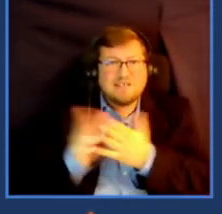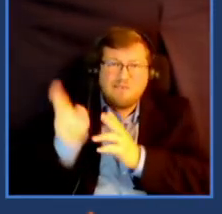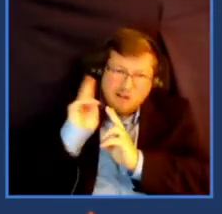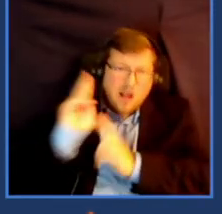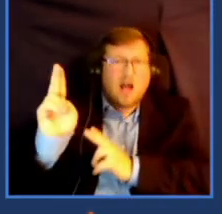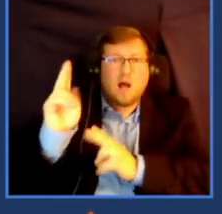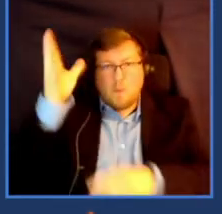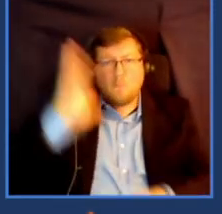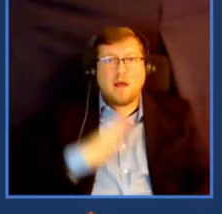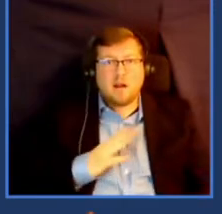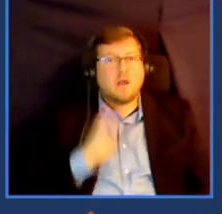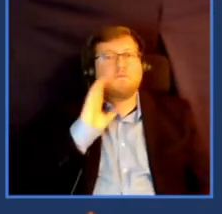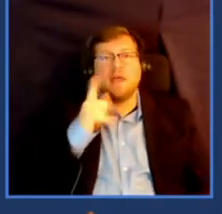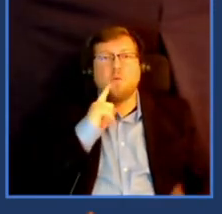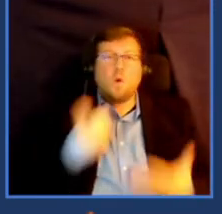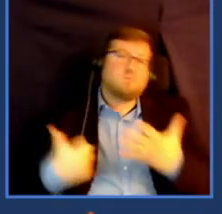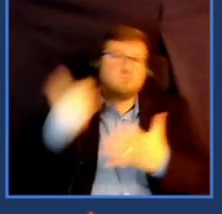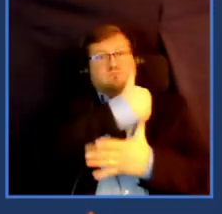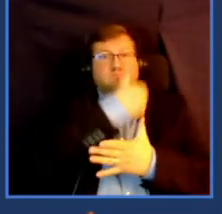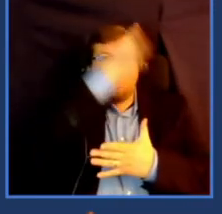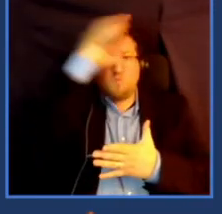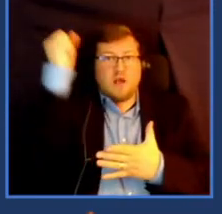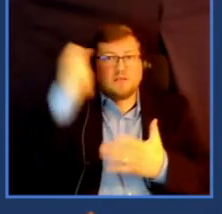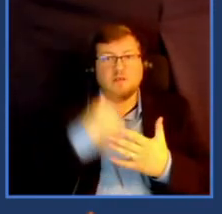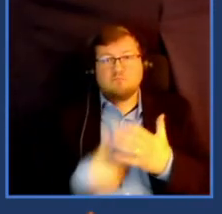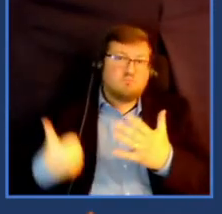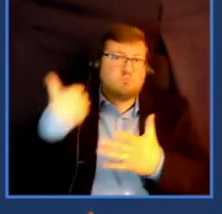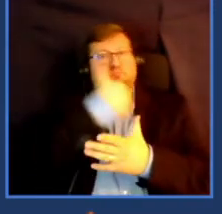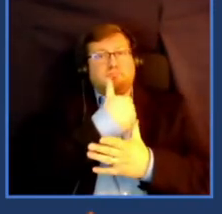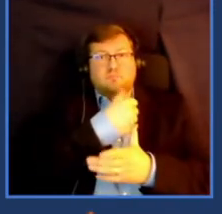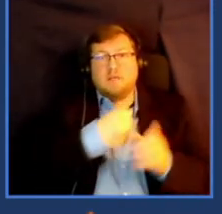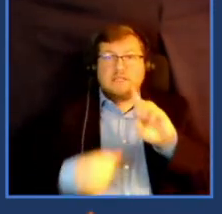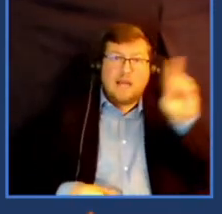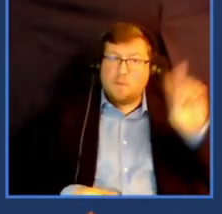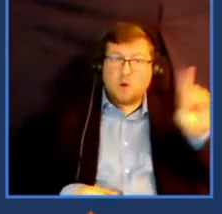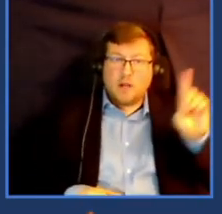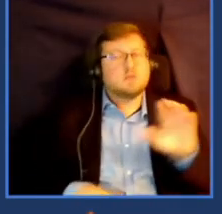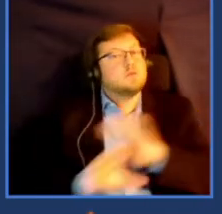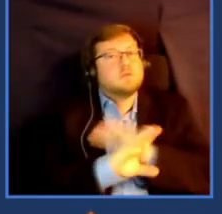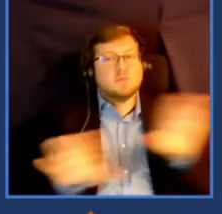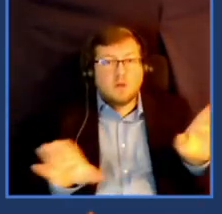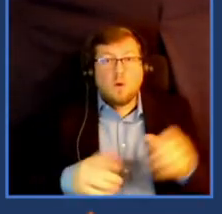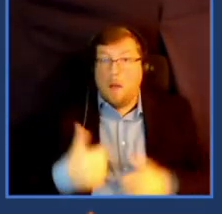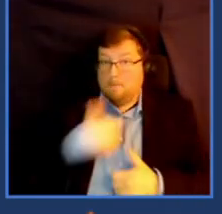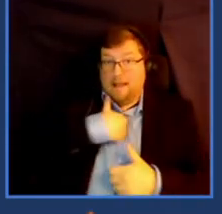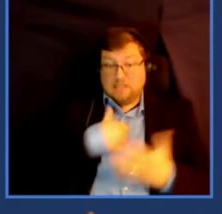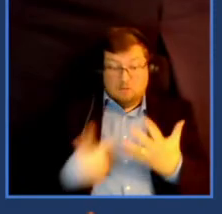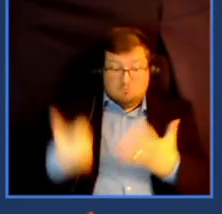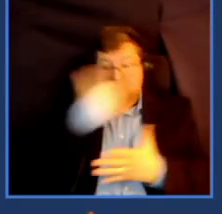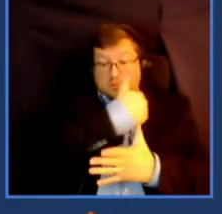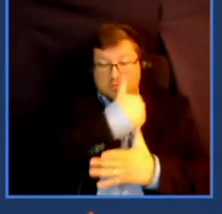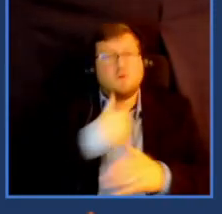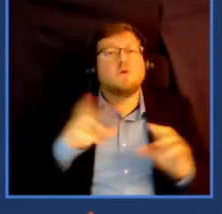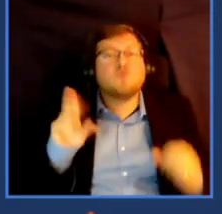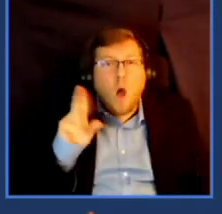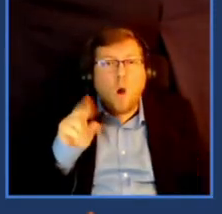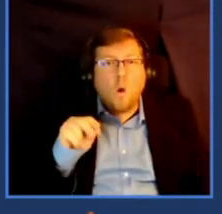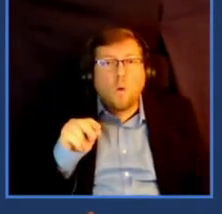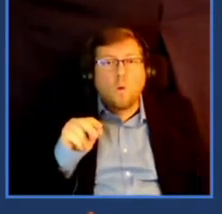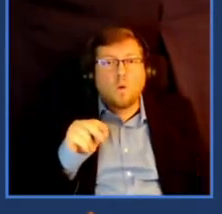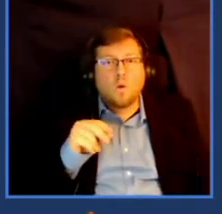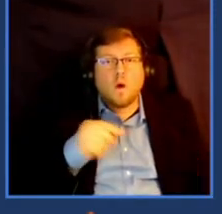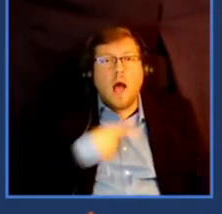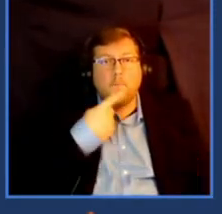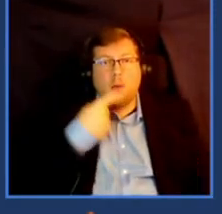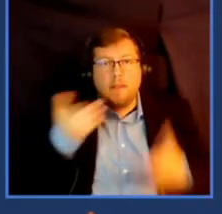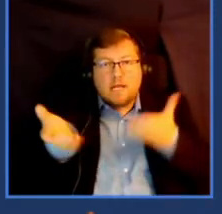president or party first, and they sure won't put themselves first. They know public service is about you.